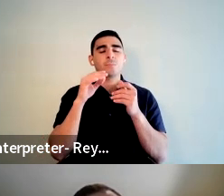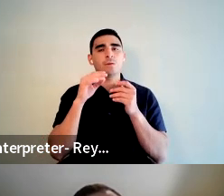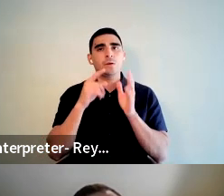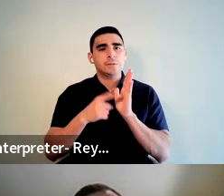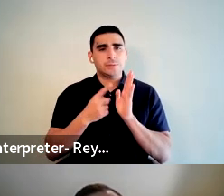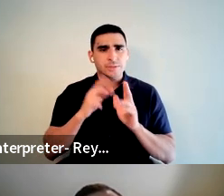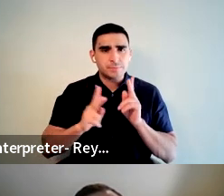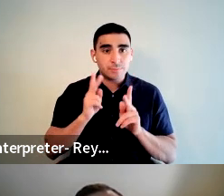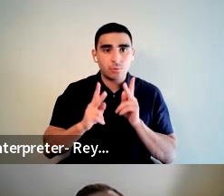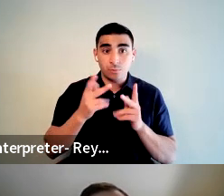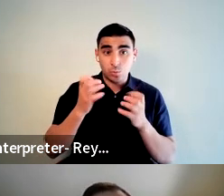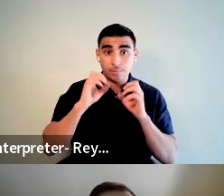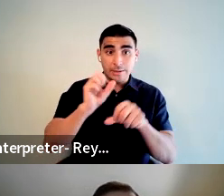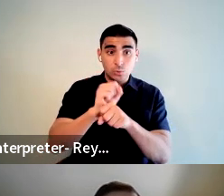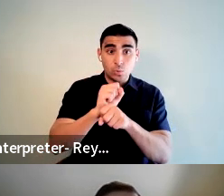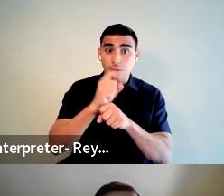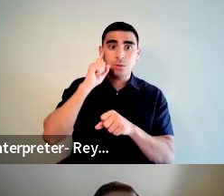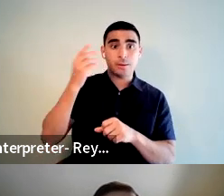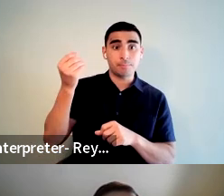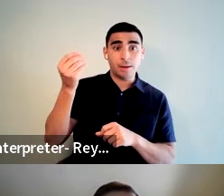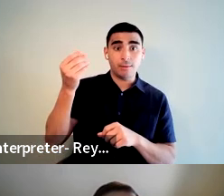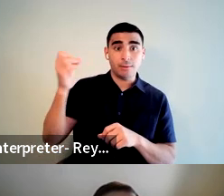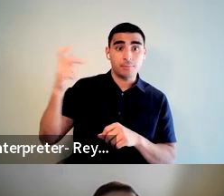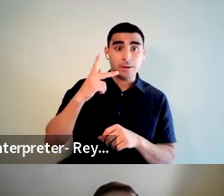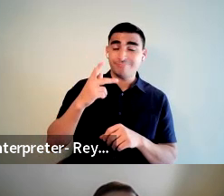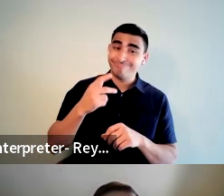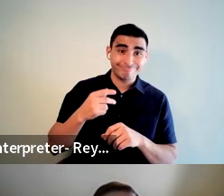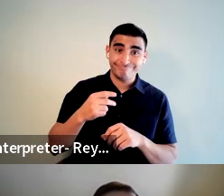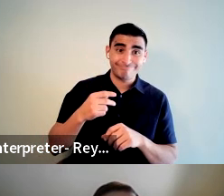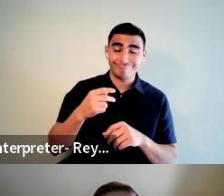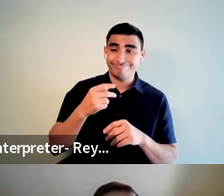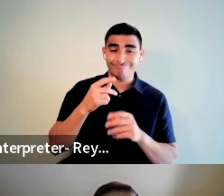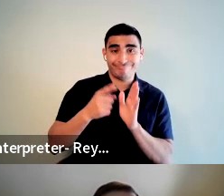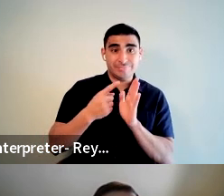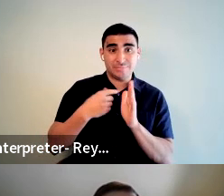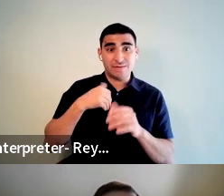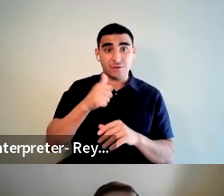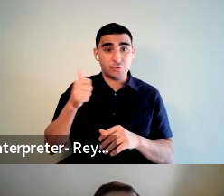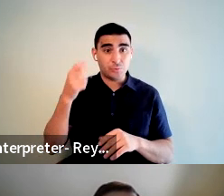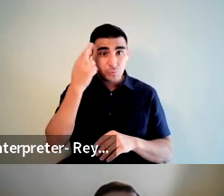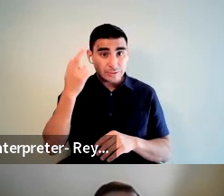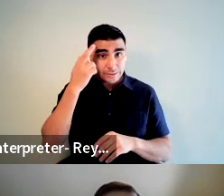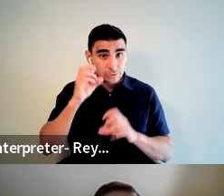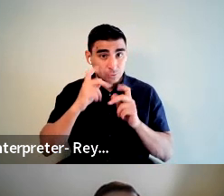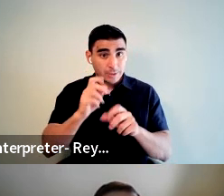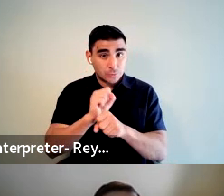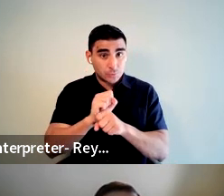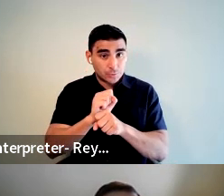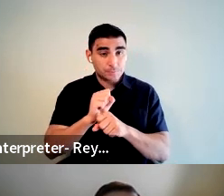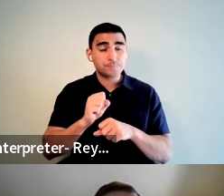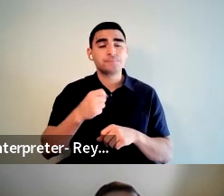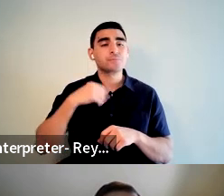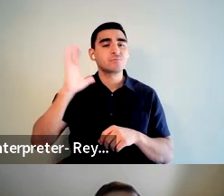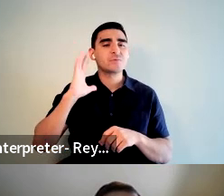but one of the things, and I'm gonna talk about the community services department, but what was great when I was working with community services is